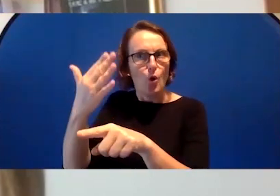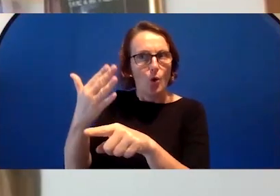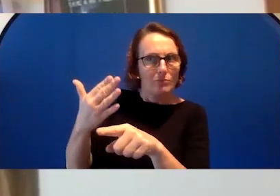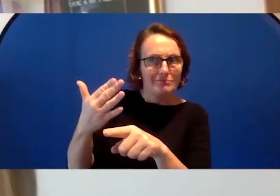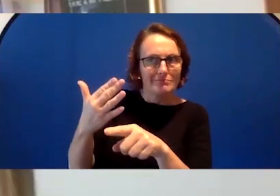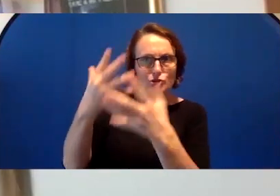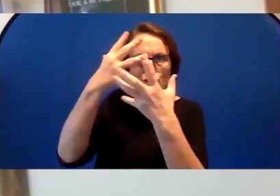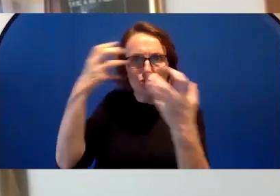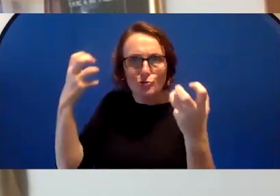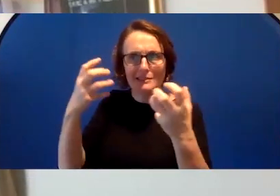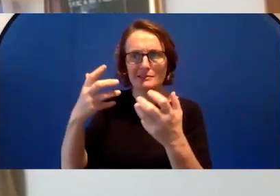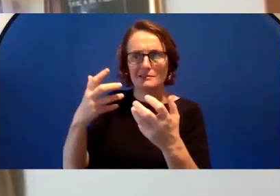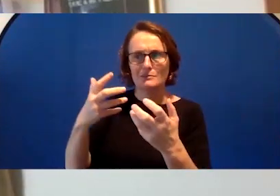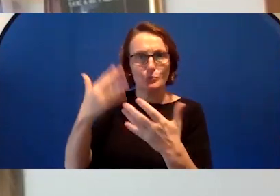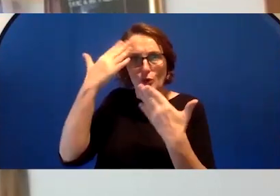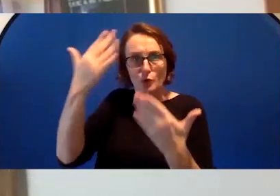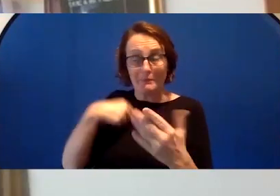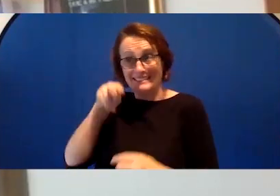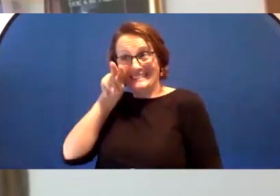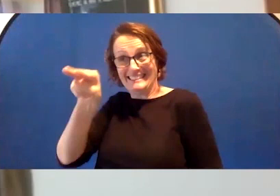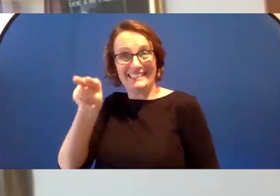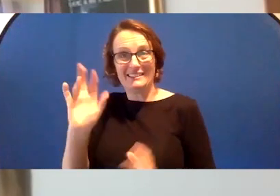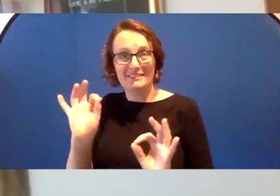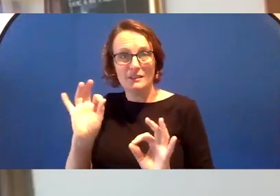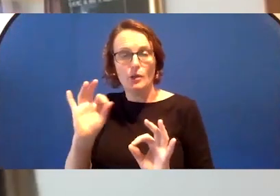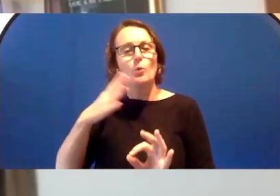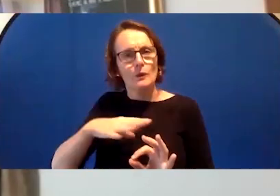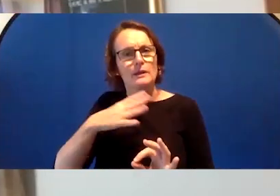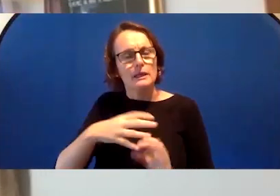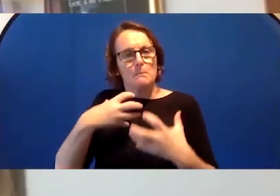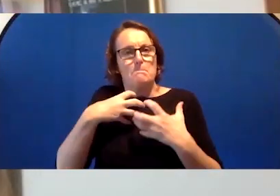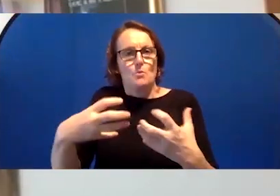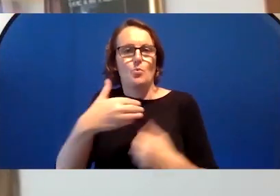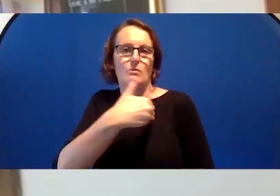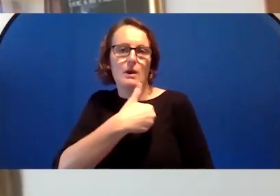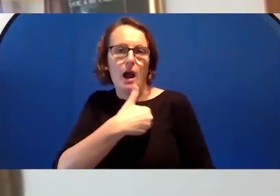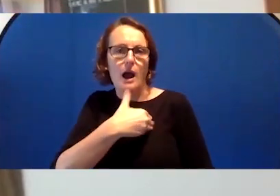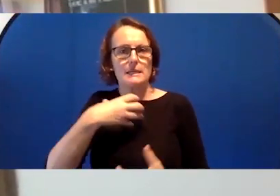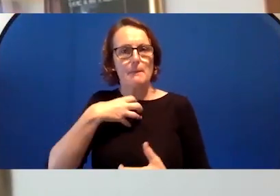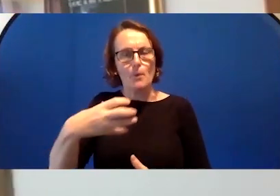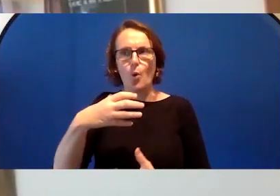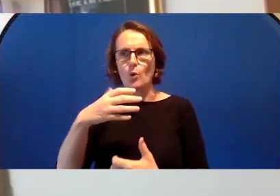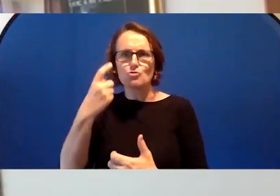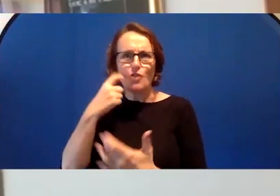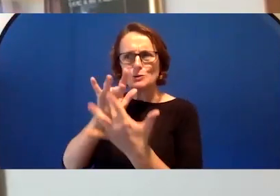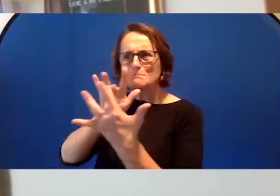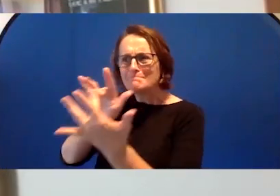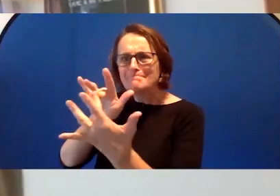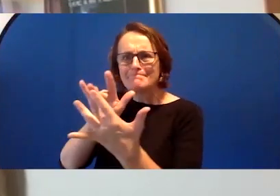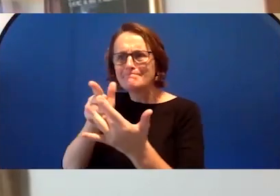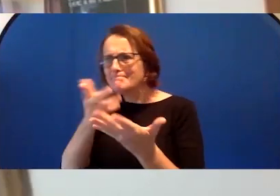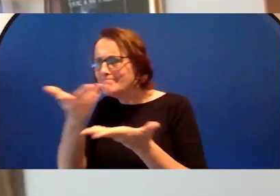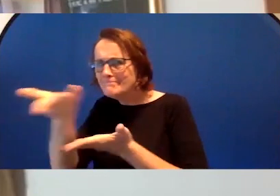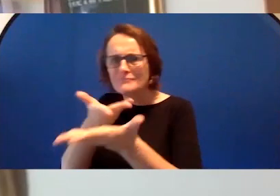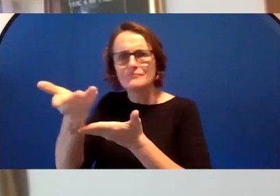so on, we need to actually be even more kind, even more vigilant, even more connected in the ways that we can be,